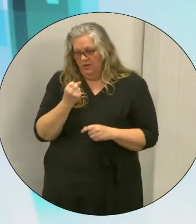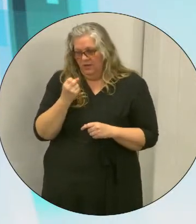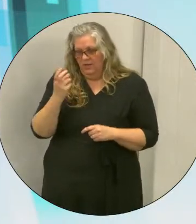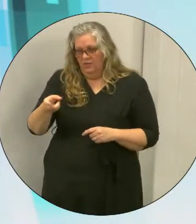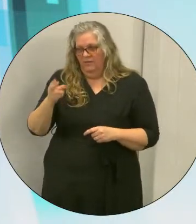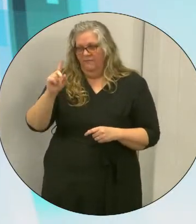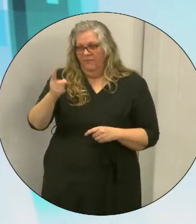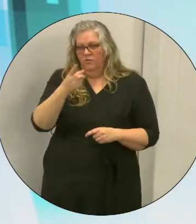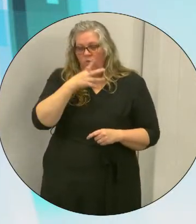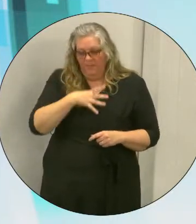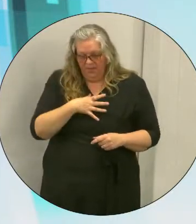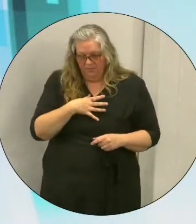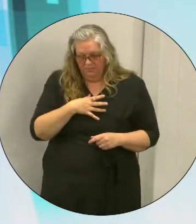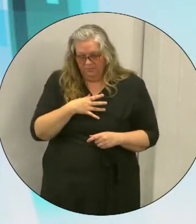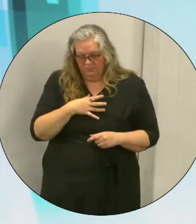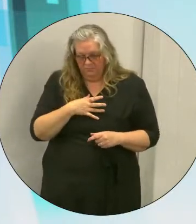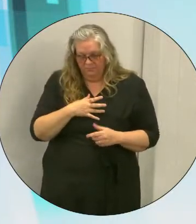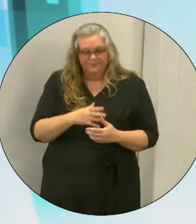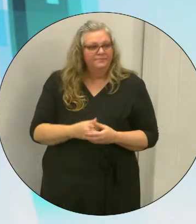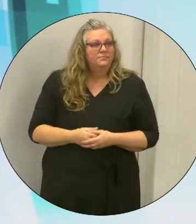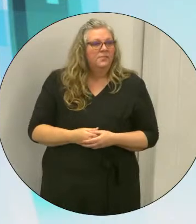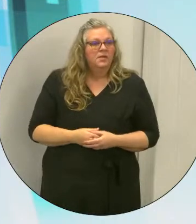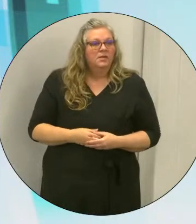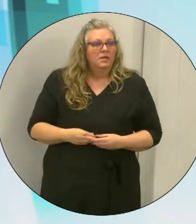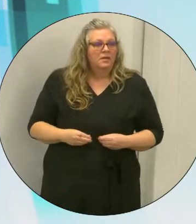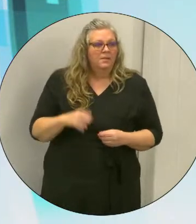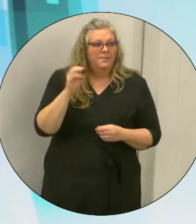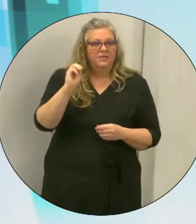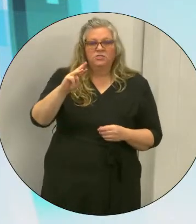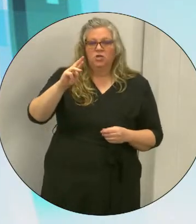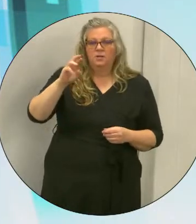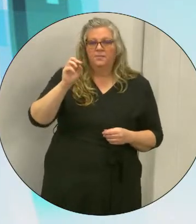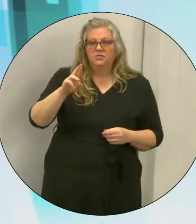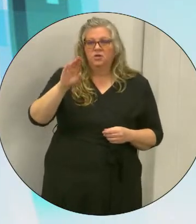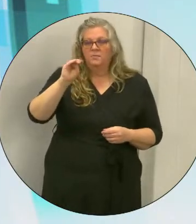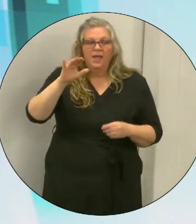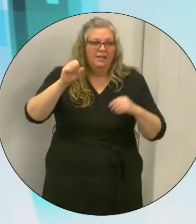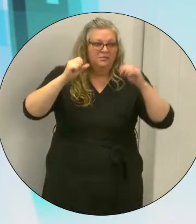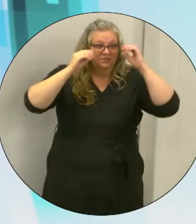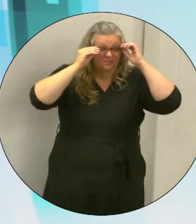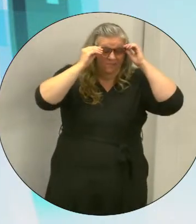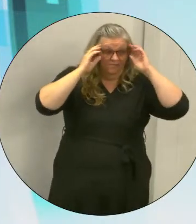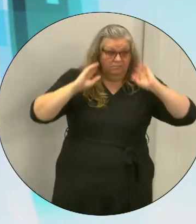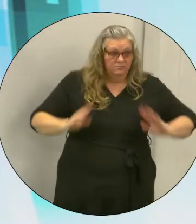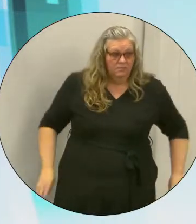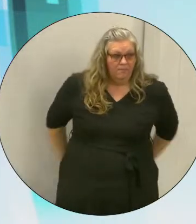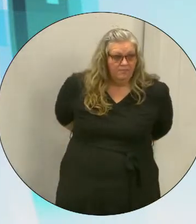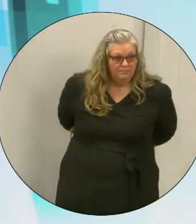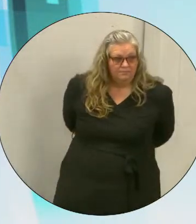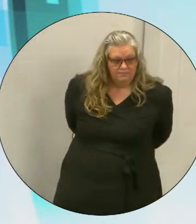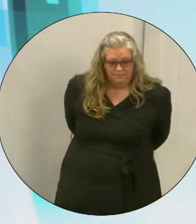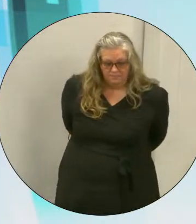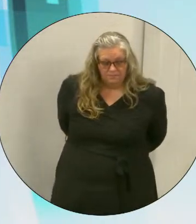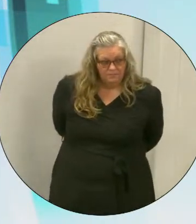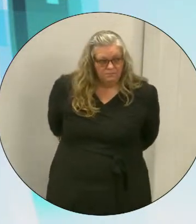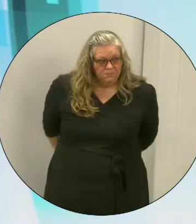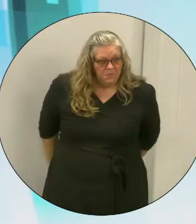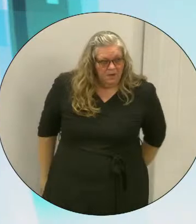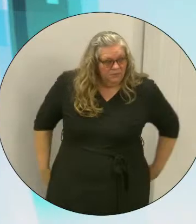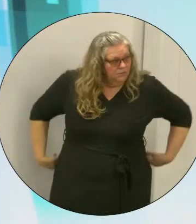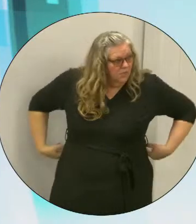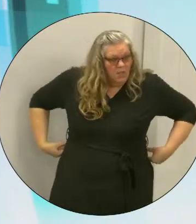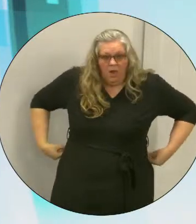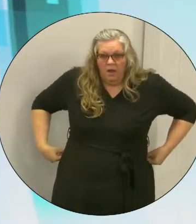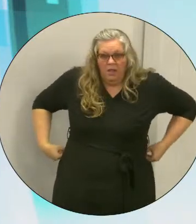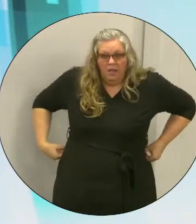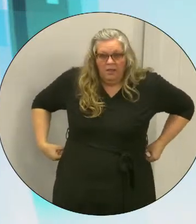woman hired. Thank you. Mr. Bayless? And then Vicki Cardell. That is actually a good point. Vicki, do you want